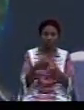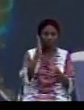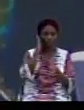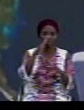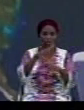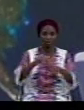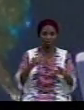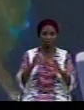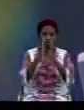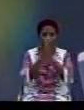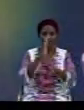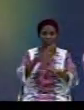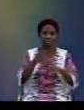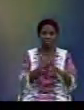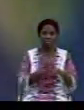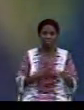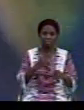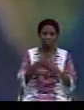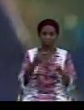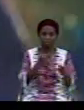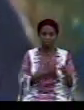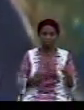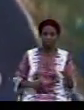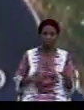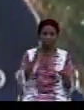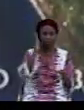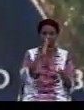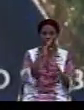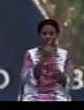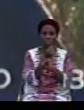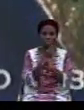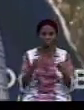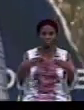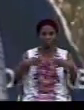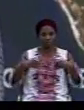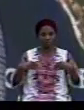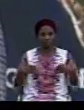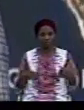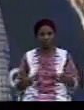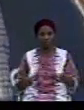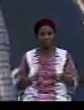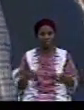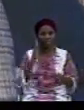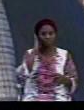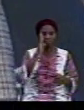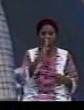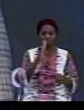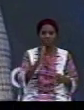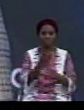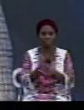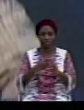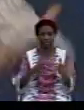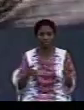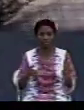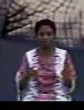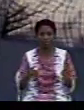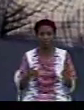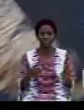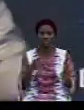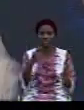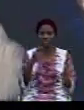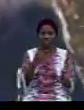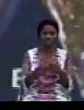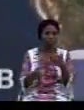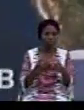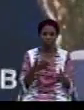be saved, shall be healed, shall be delivered.